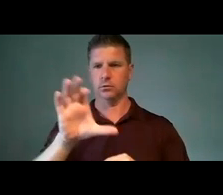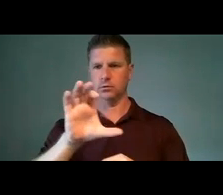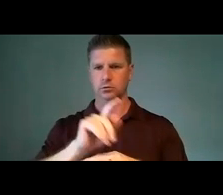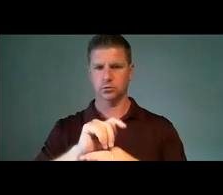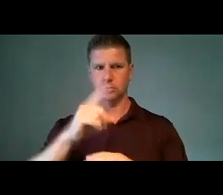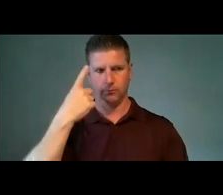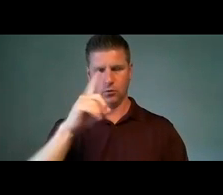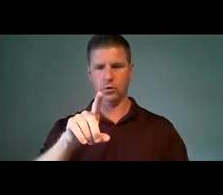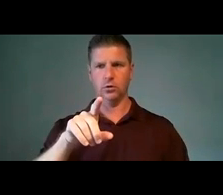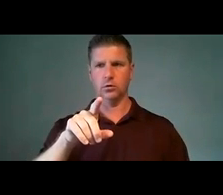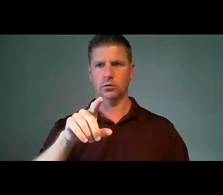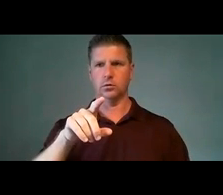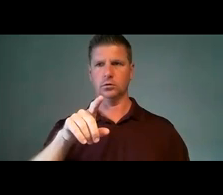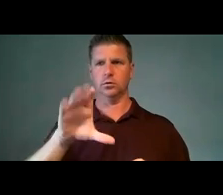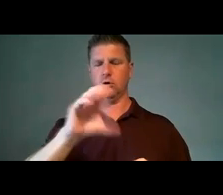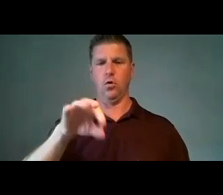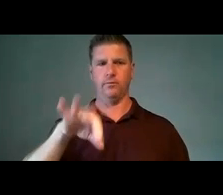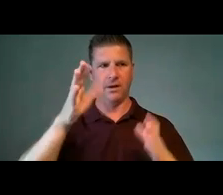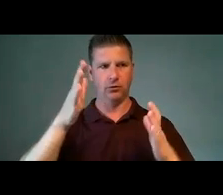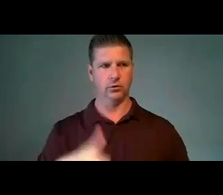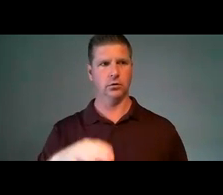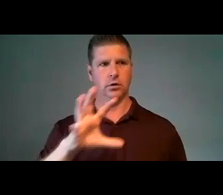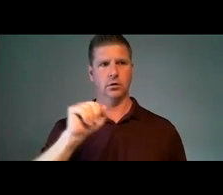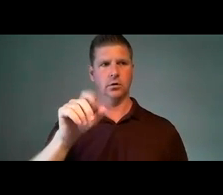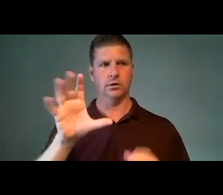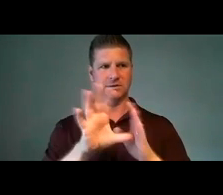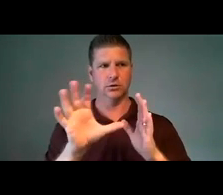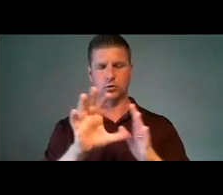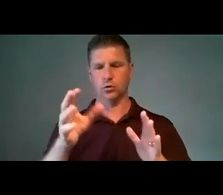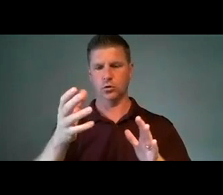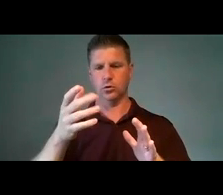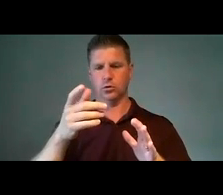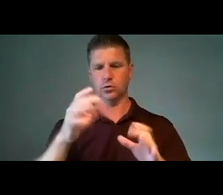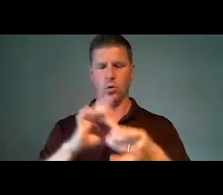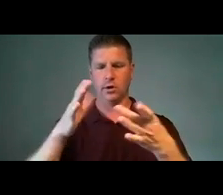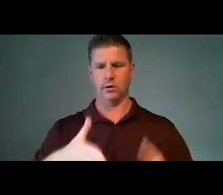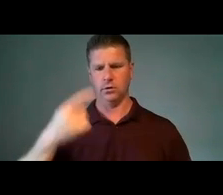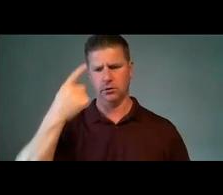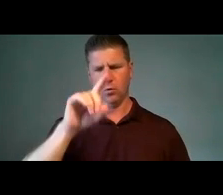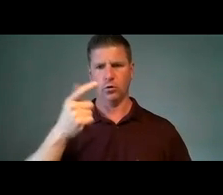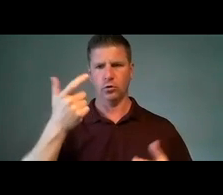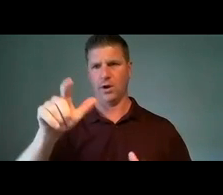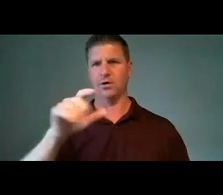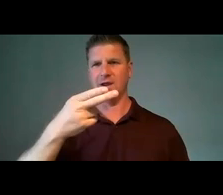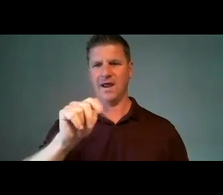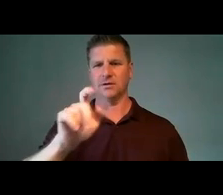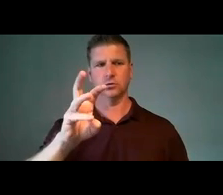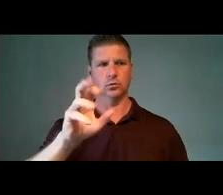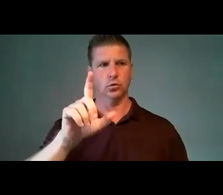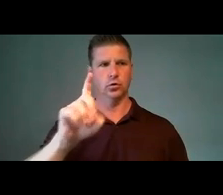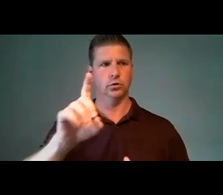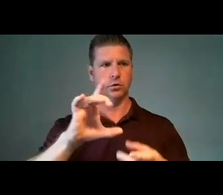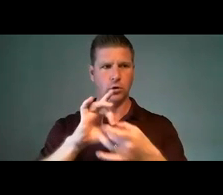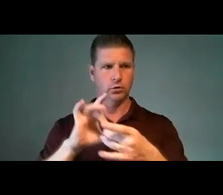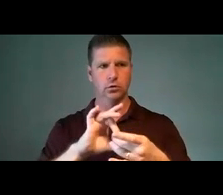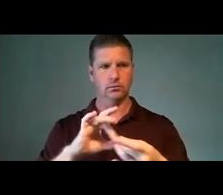Law and the co-founder and senior coordinator for the Greater Hazelwood Coalition Against